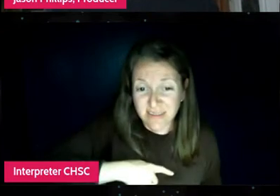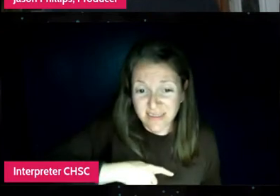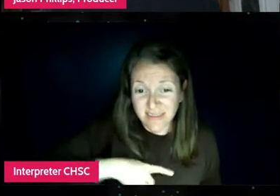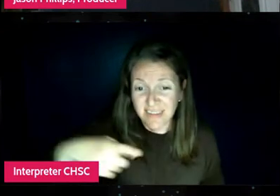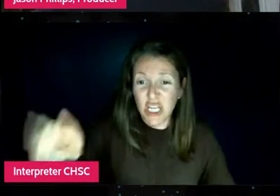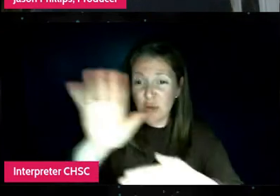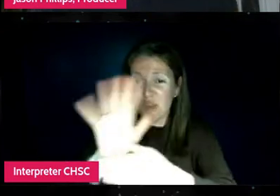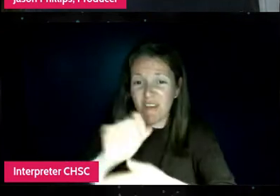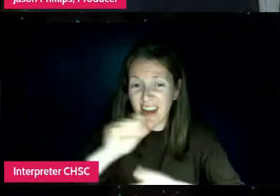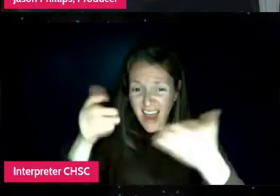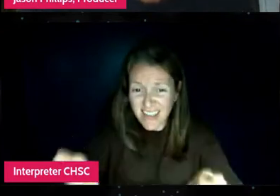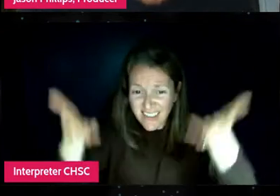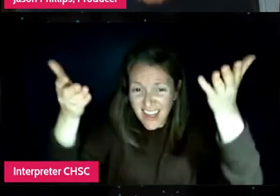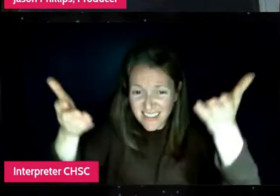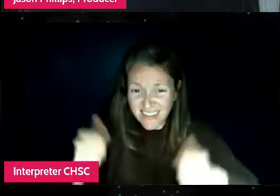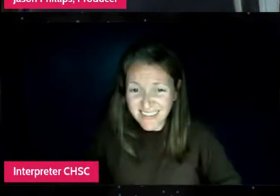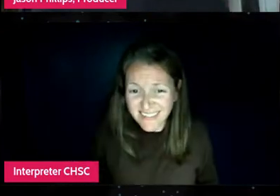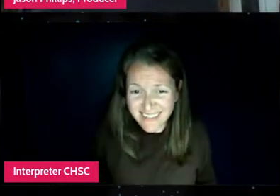exist.